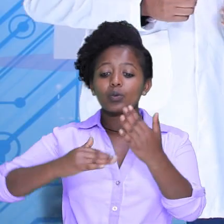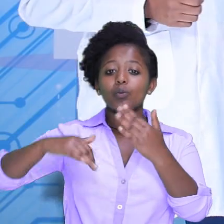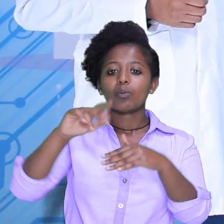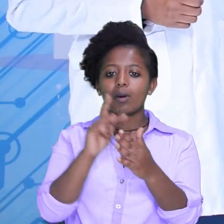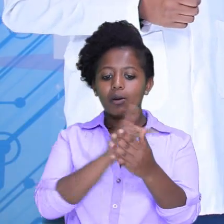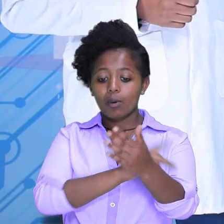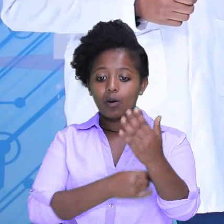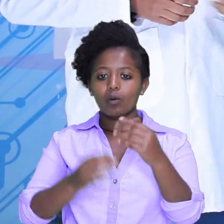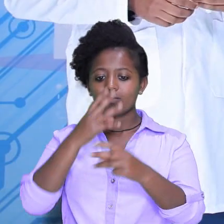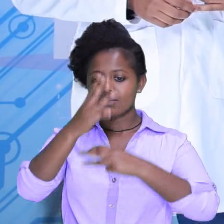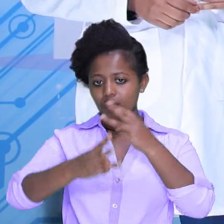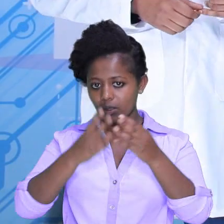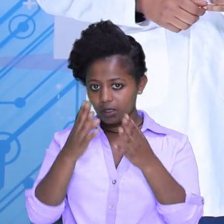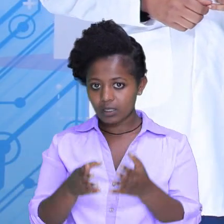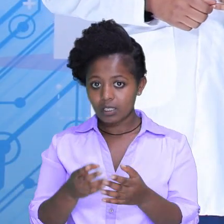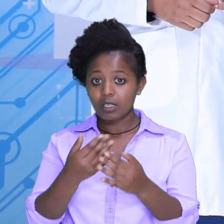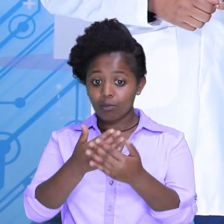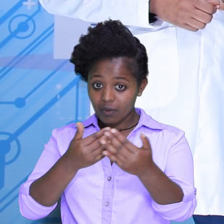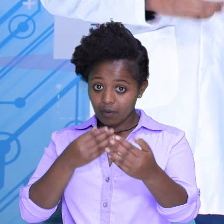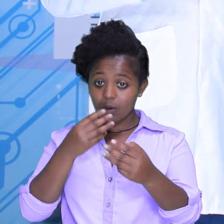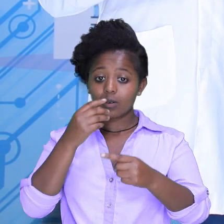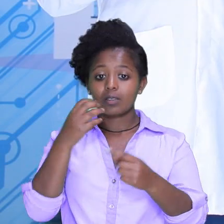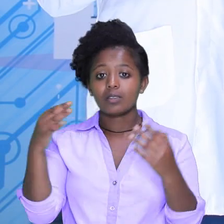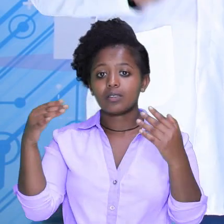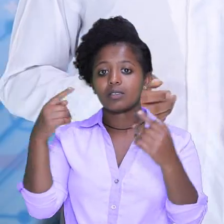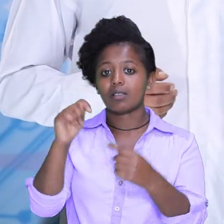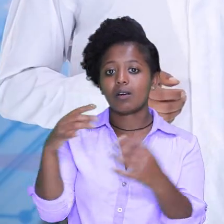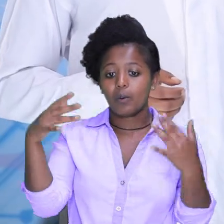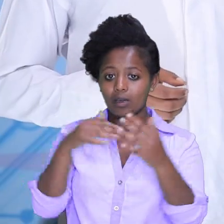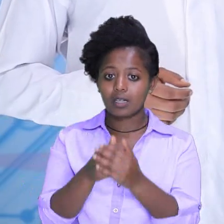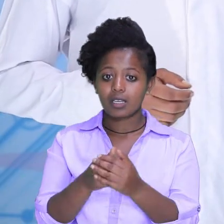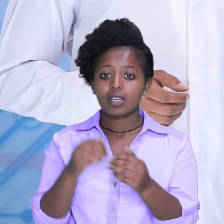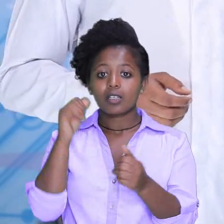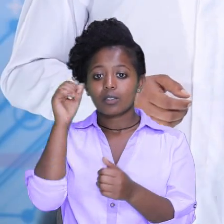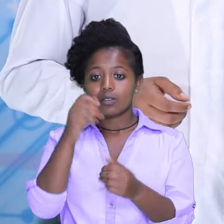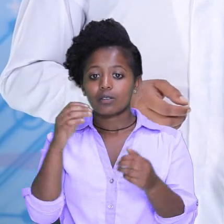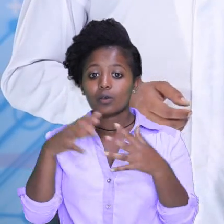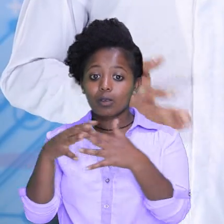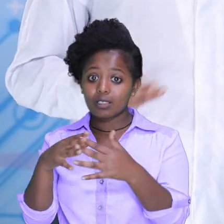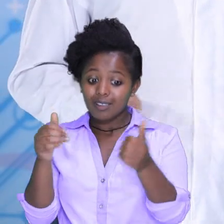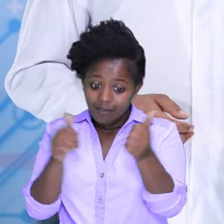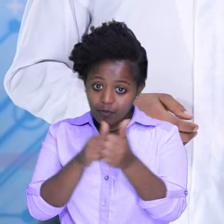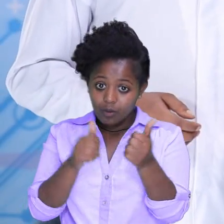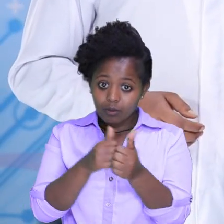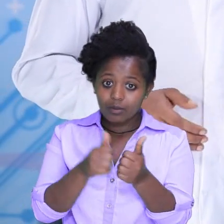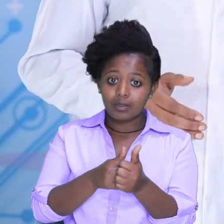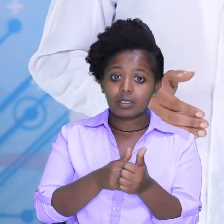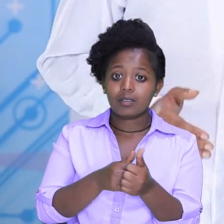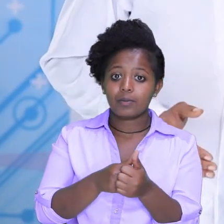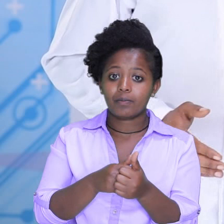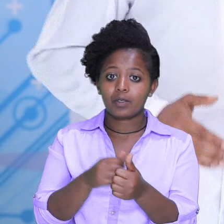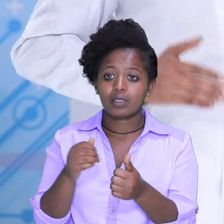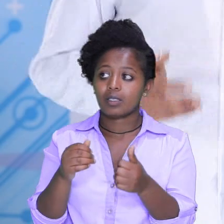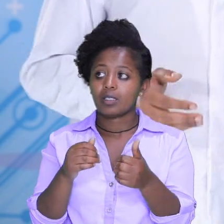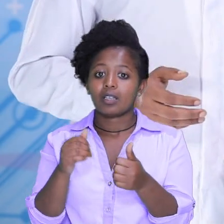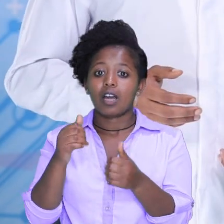world. Before the war, USA followed isolation policy. Student, what do you mean